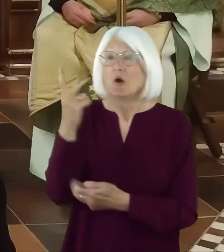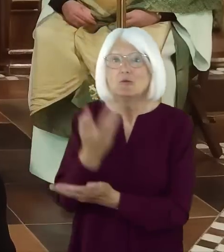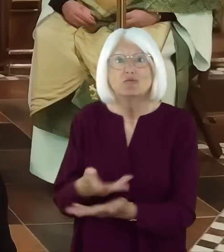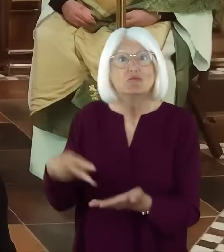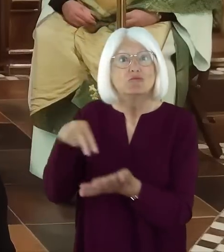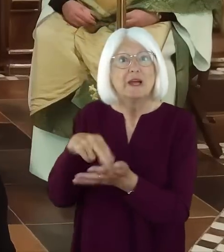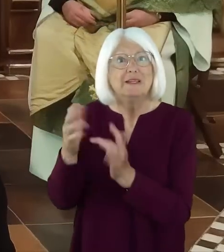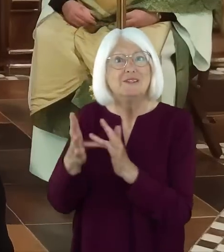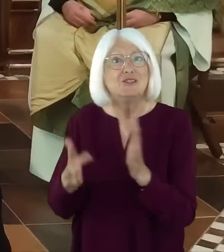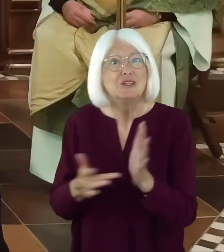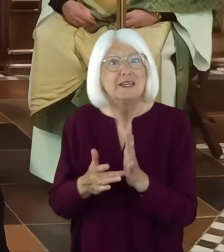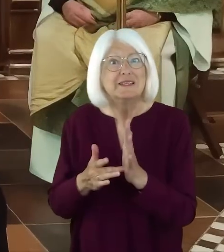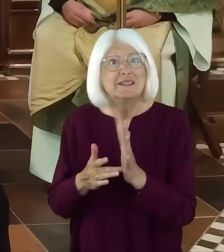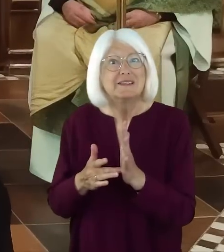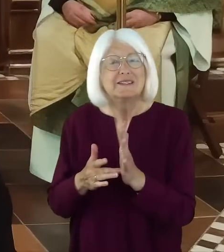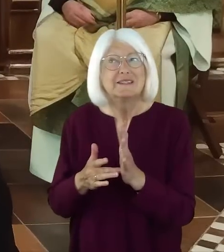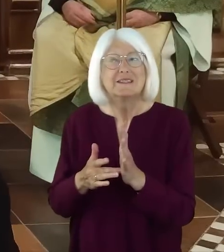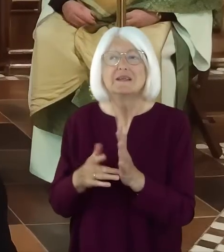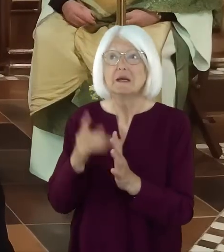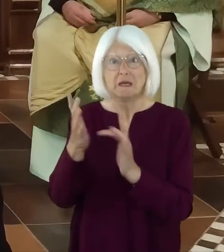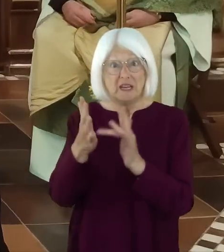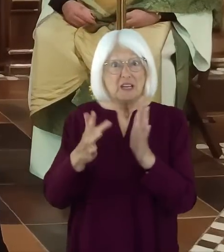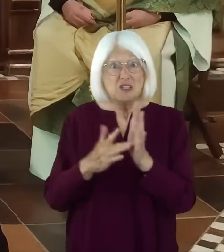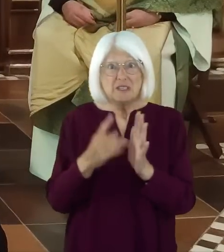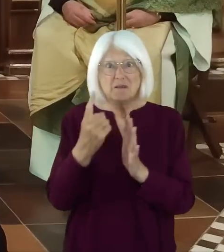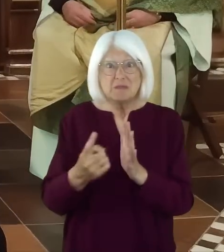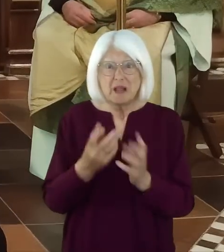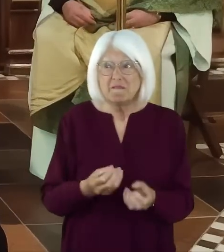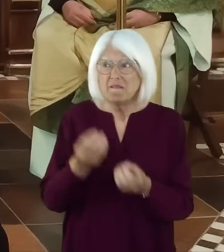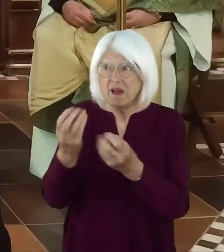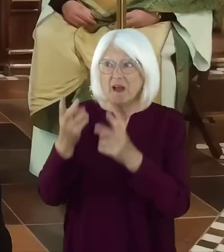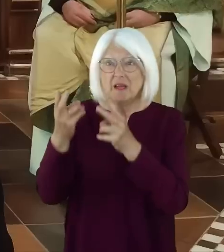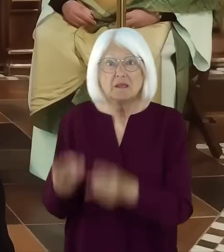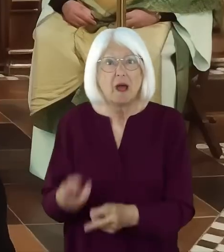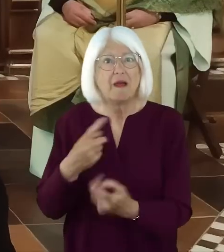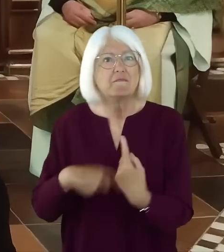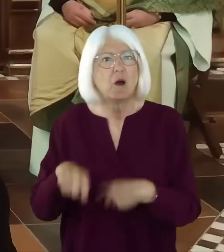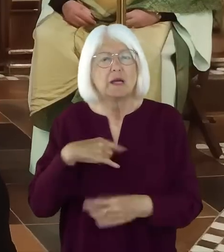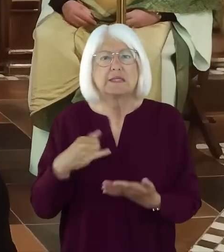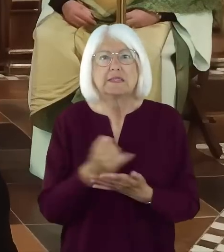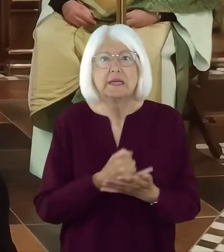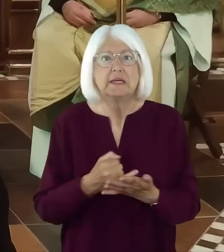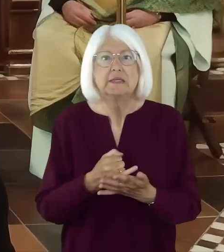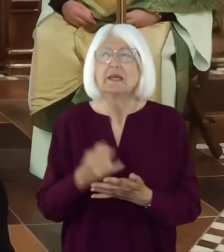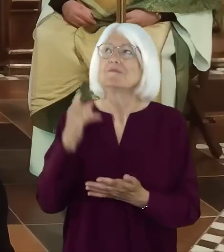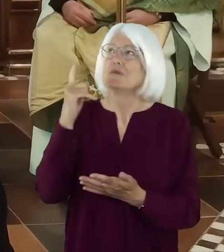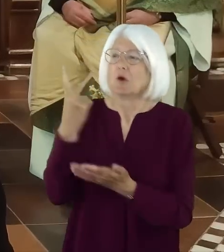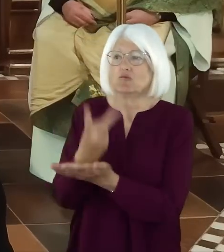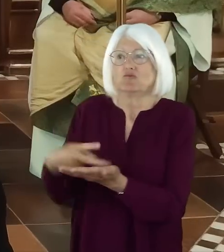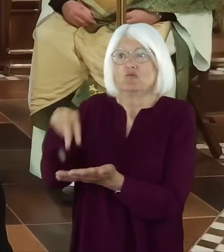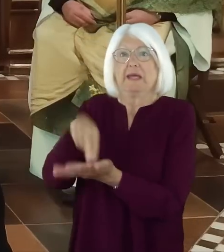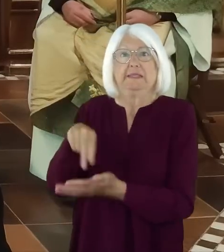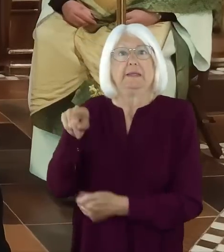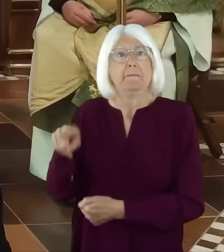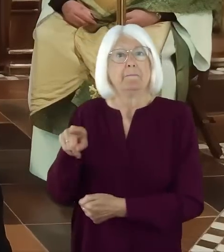from the dead, who was handed over to death for our trespasses and was raised for our